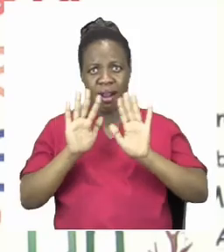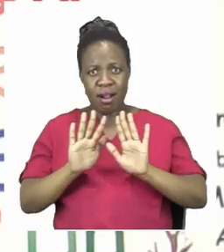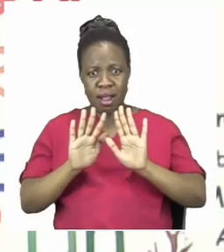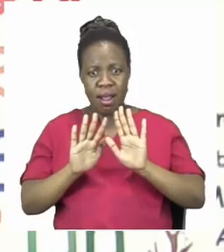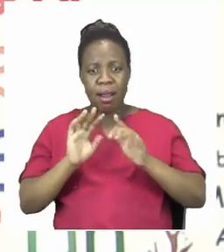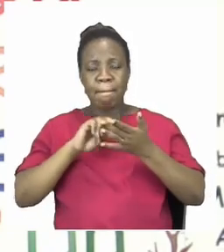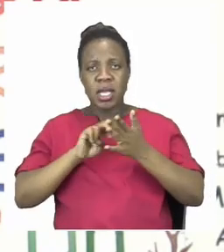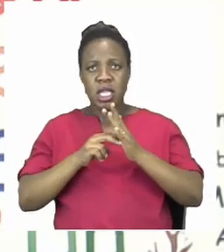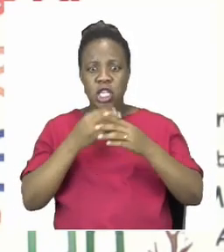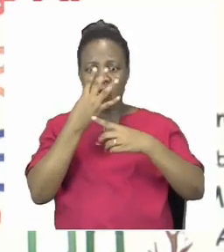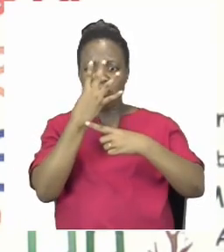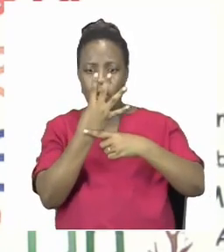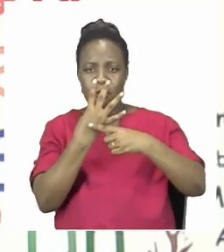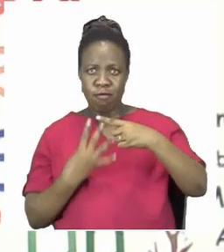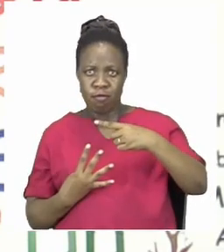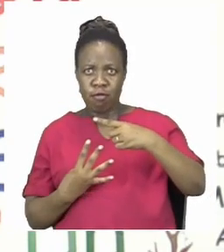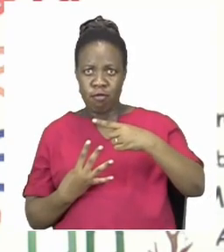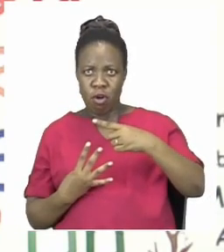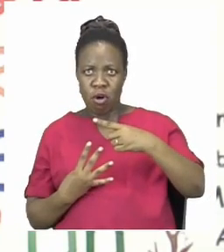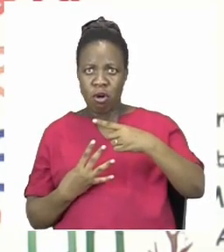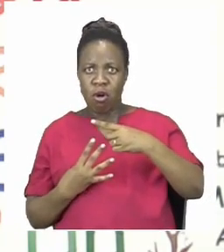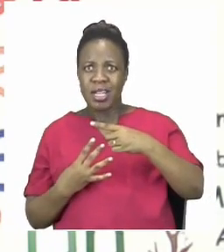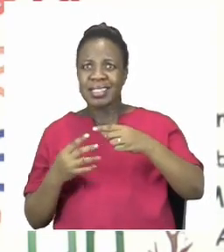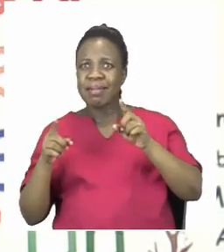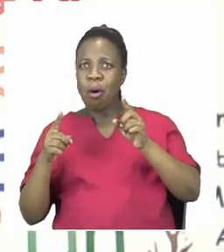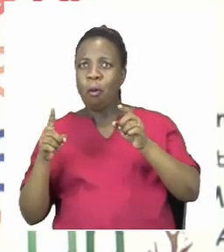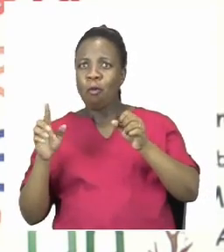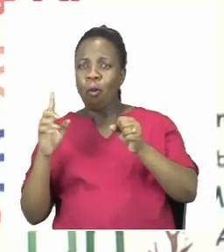1/4, 2/4, 3/4,